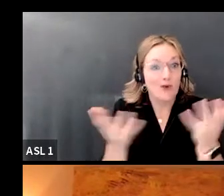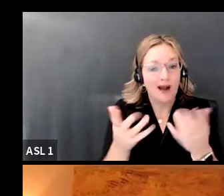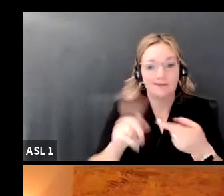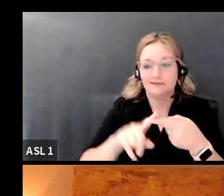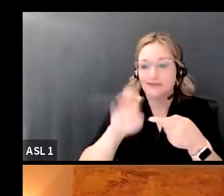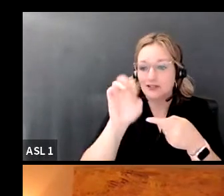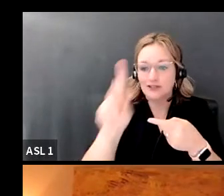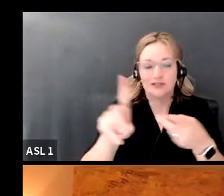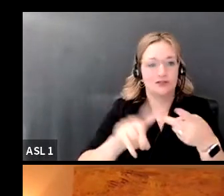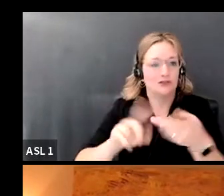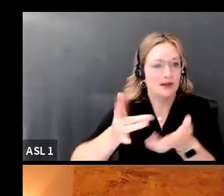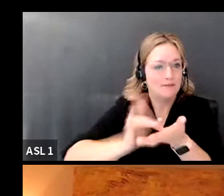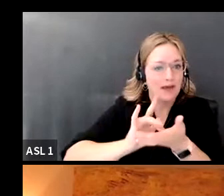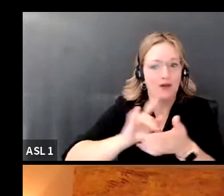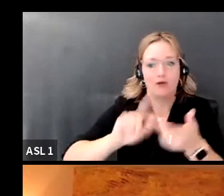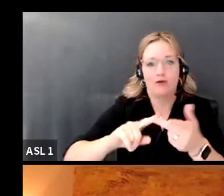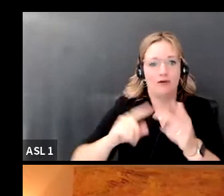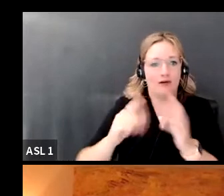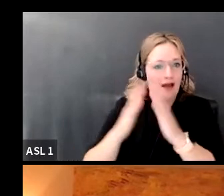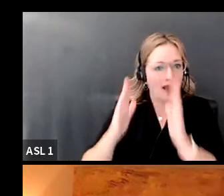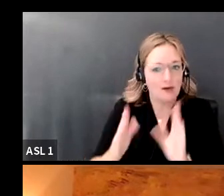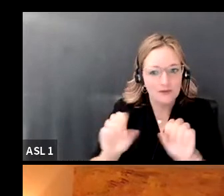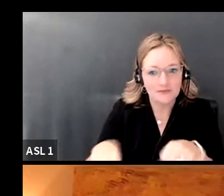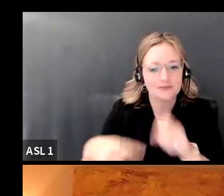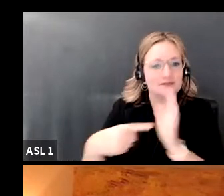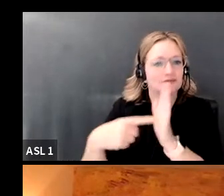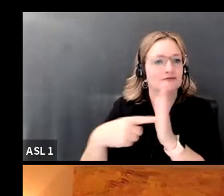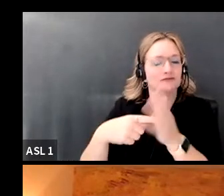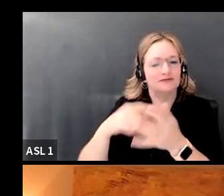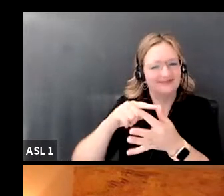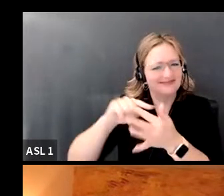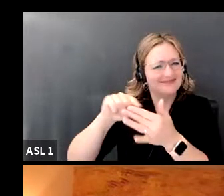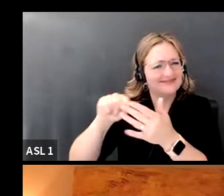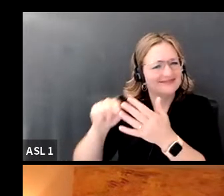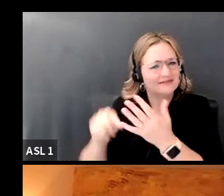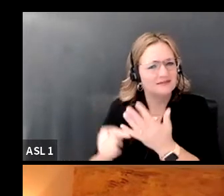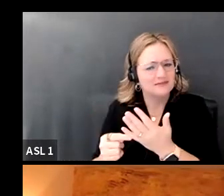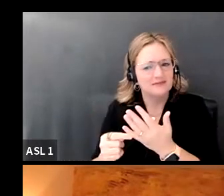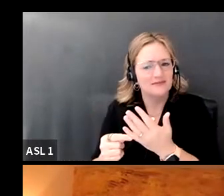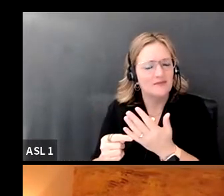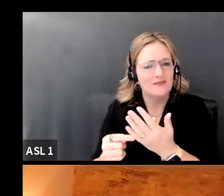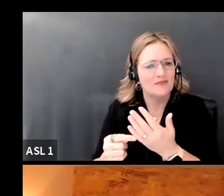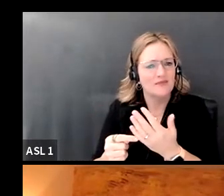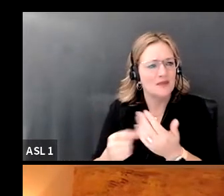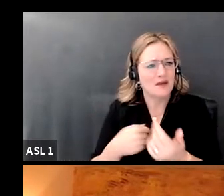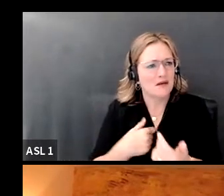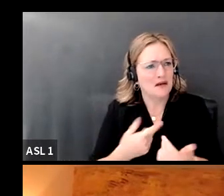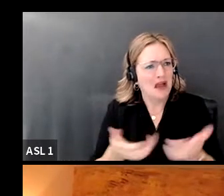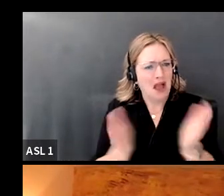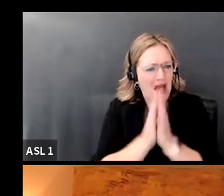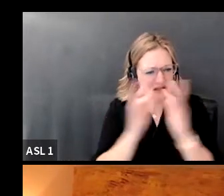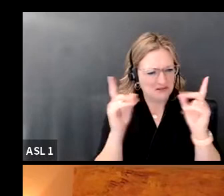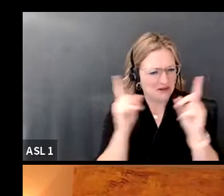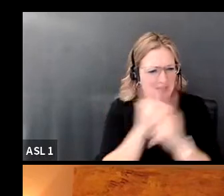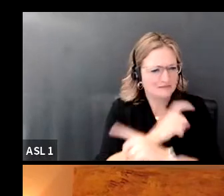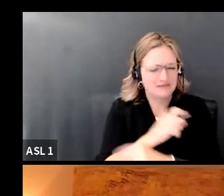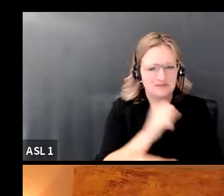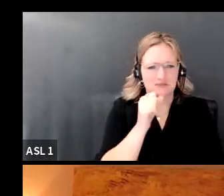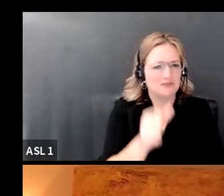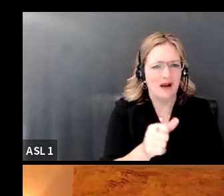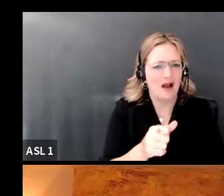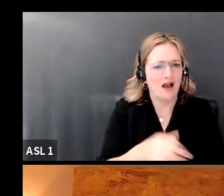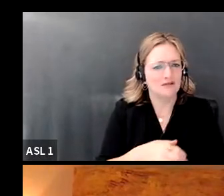medical care affordable housing and it's simple and precise we're not asking a lot we're asking fair and to be